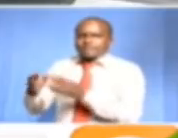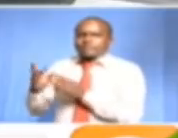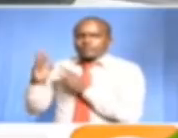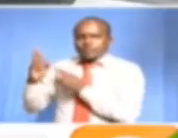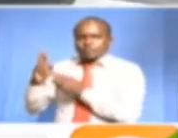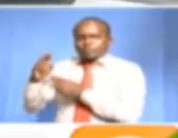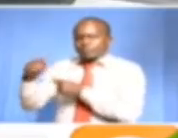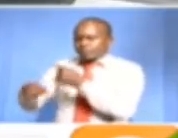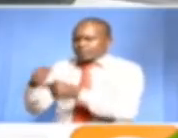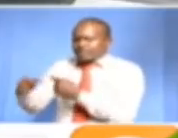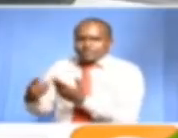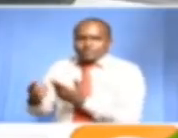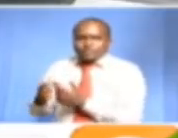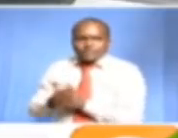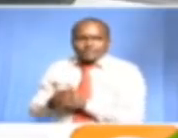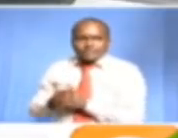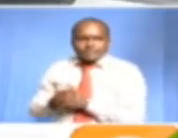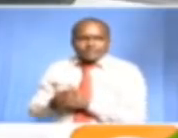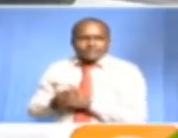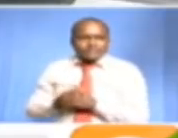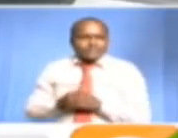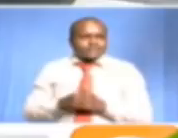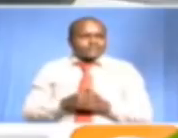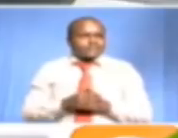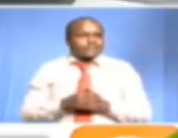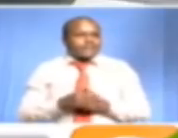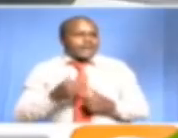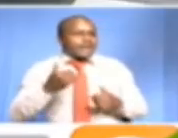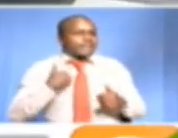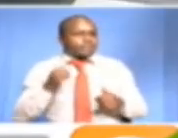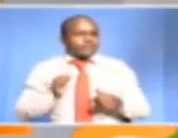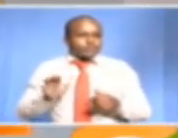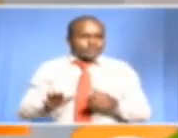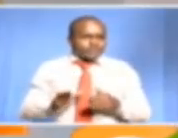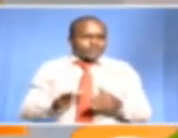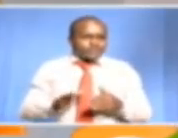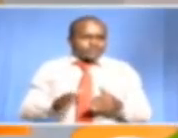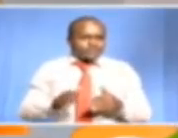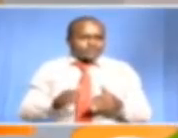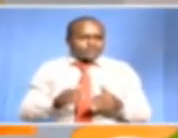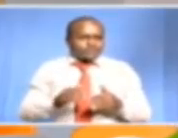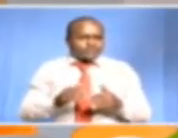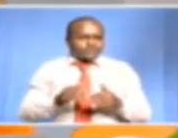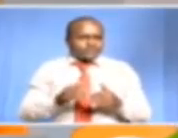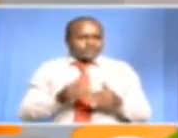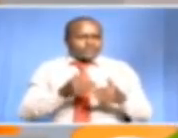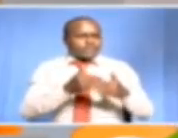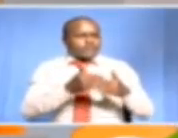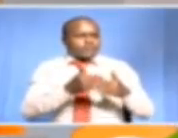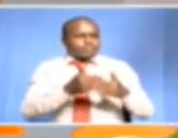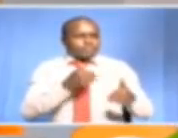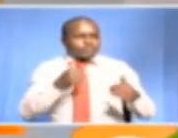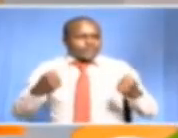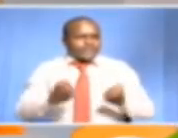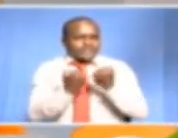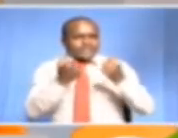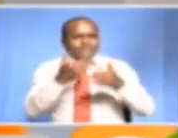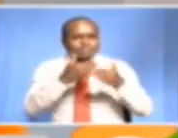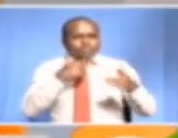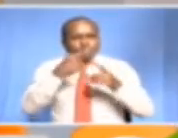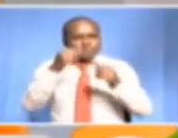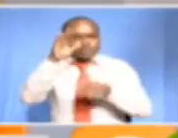going? Yeah, I had my daughter before the accident, yes, and obviously before I got into Bunge, immediately before I got into Bunge, into Parliament.